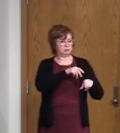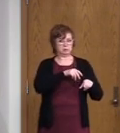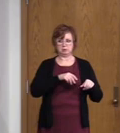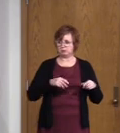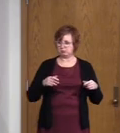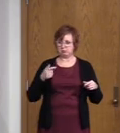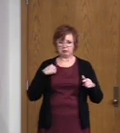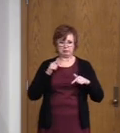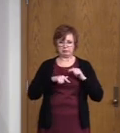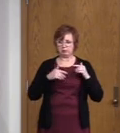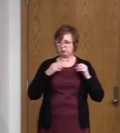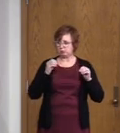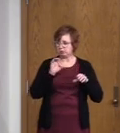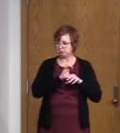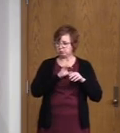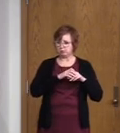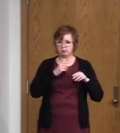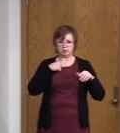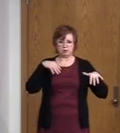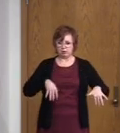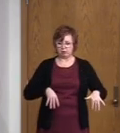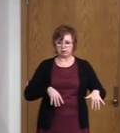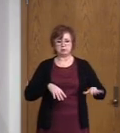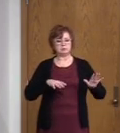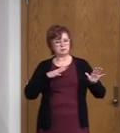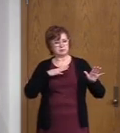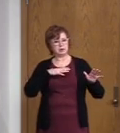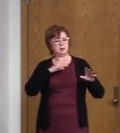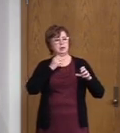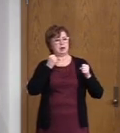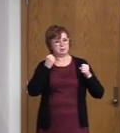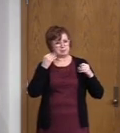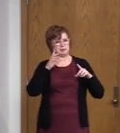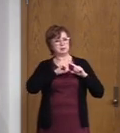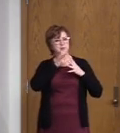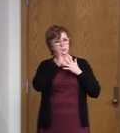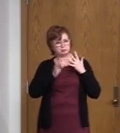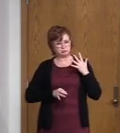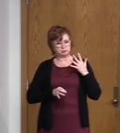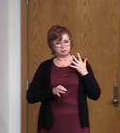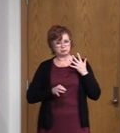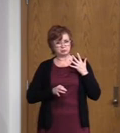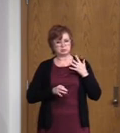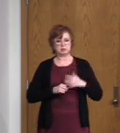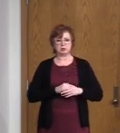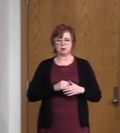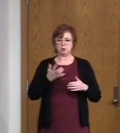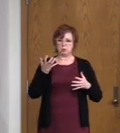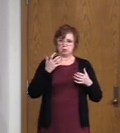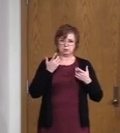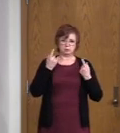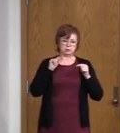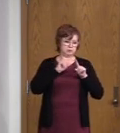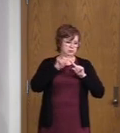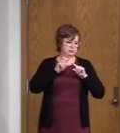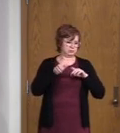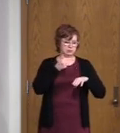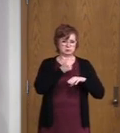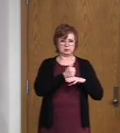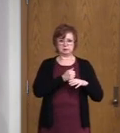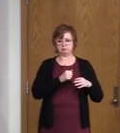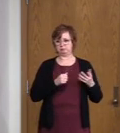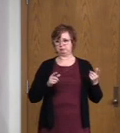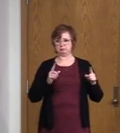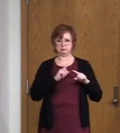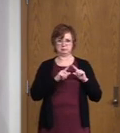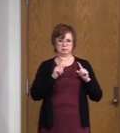appointments in the plan, because we want to make sure that everybody gets as much opportunity as they they can, including, hundreds of